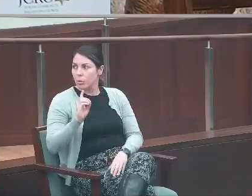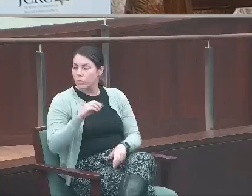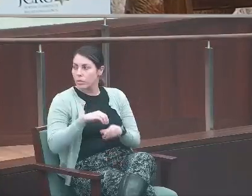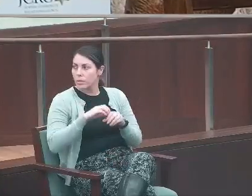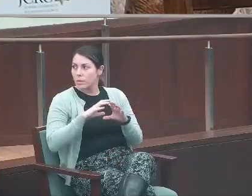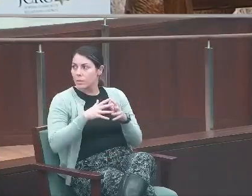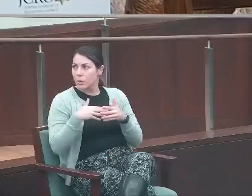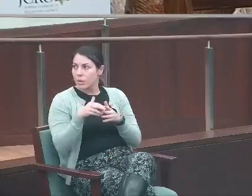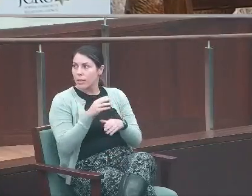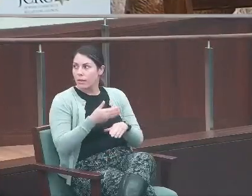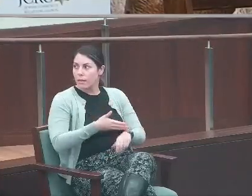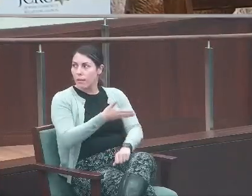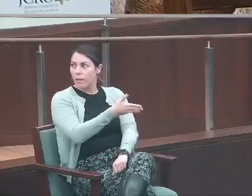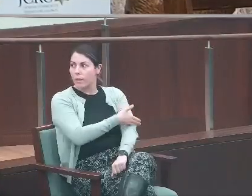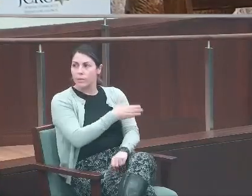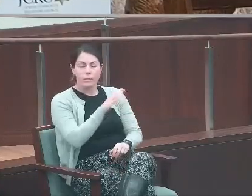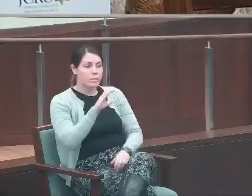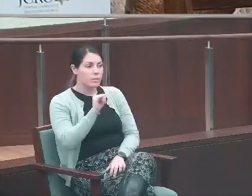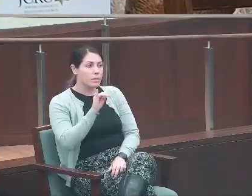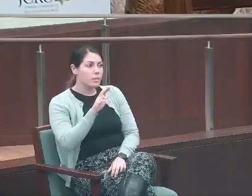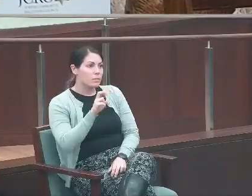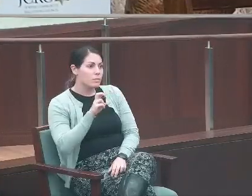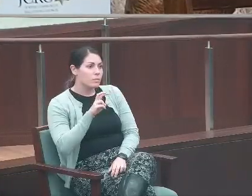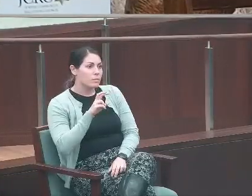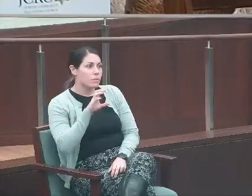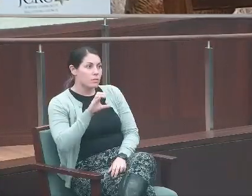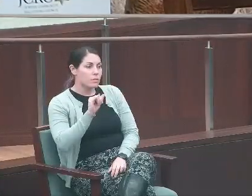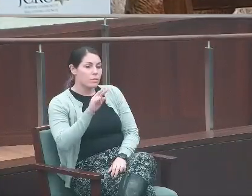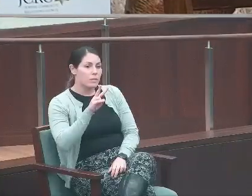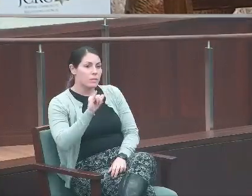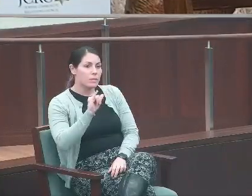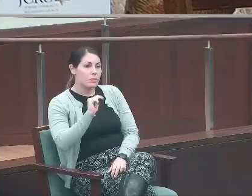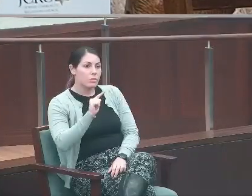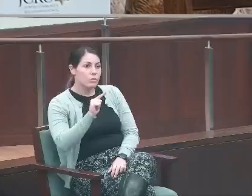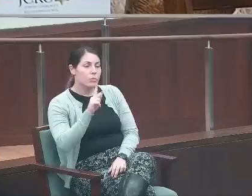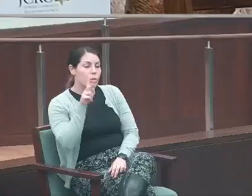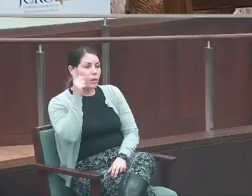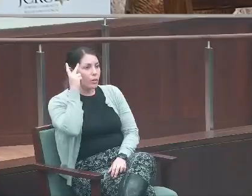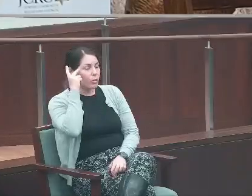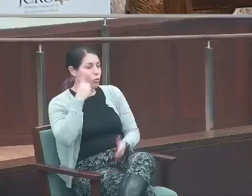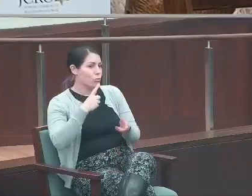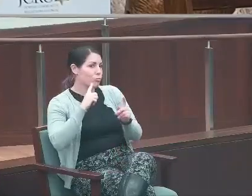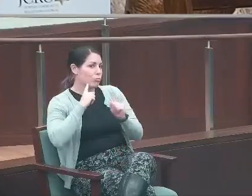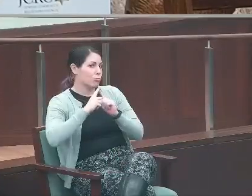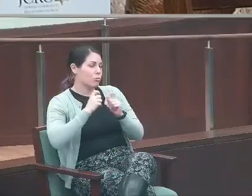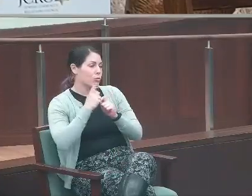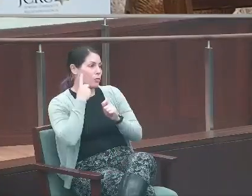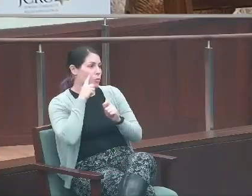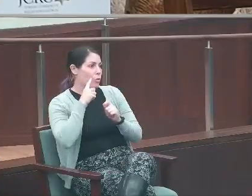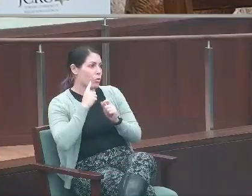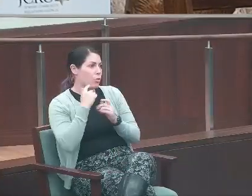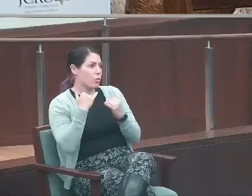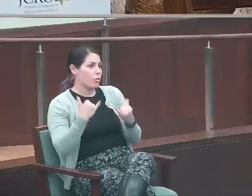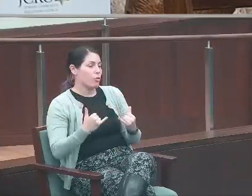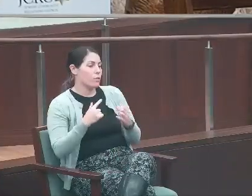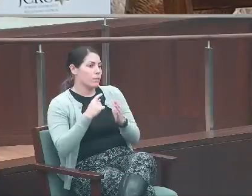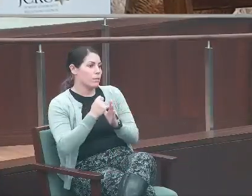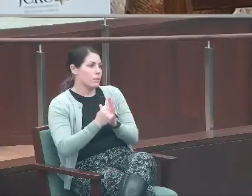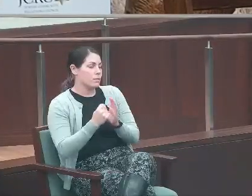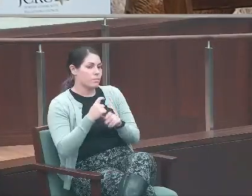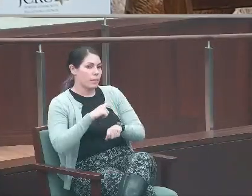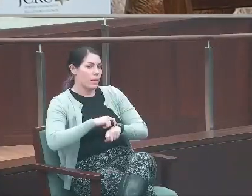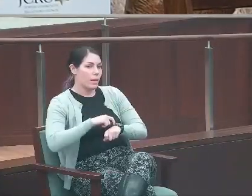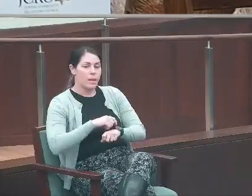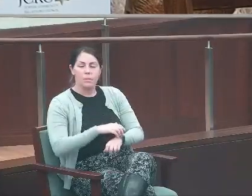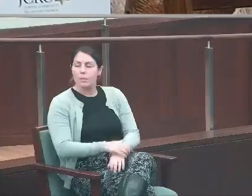America and Enhancing Civil Political Discourse, a New Commandment for Our Times. A real mouthful, but we need